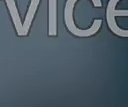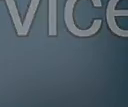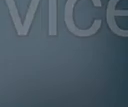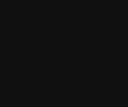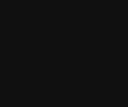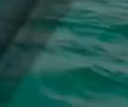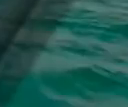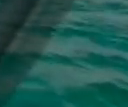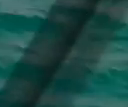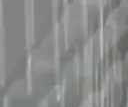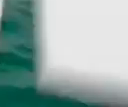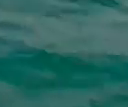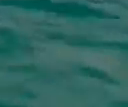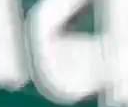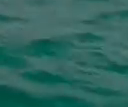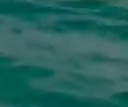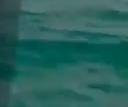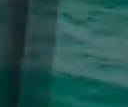Services.